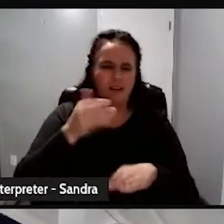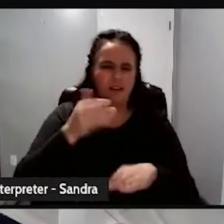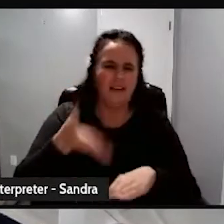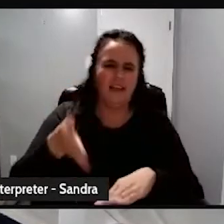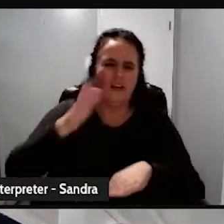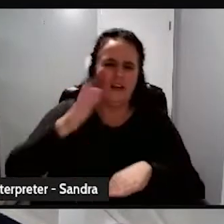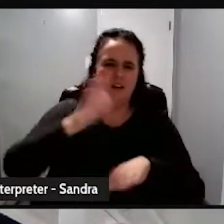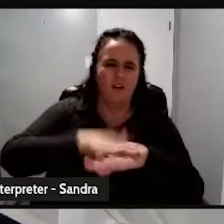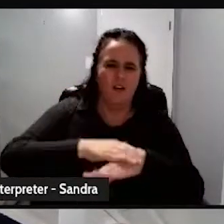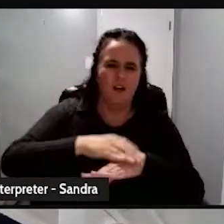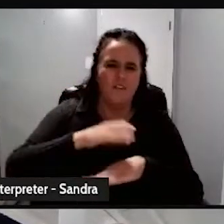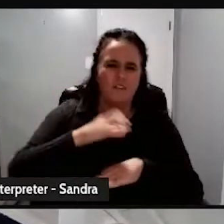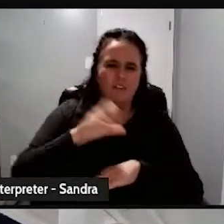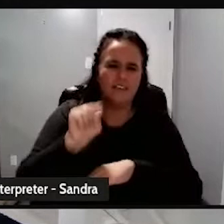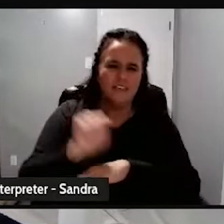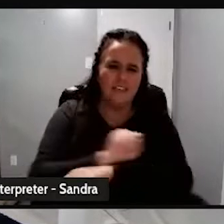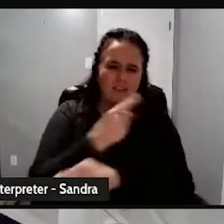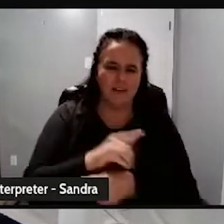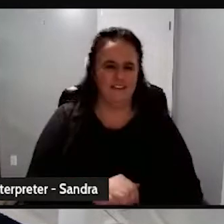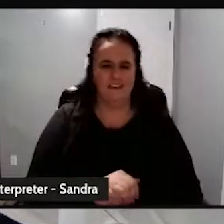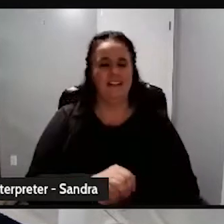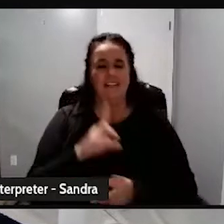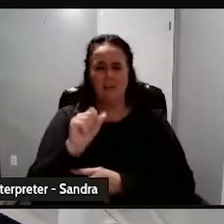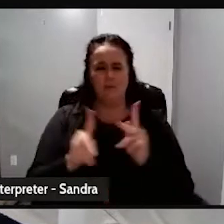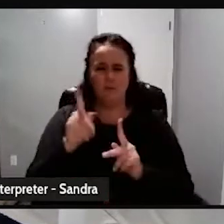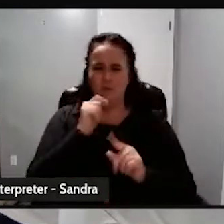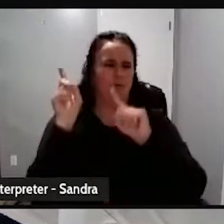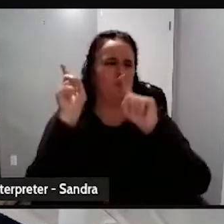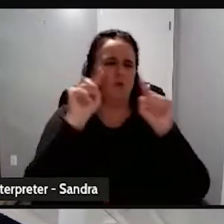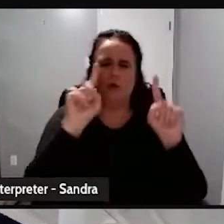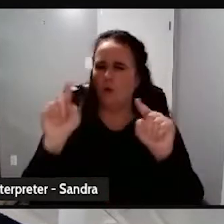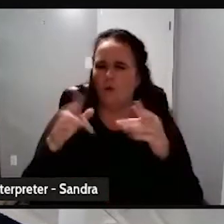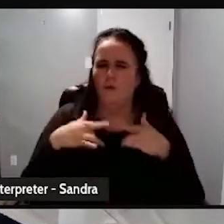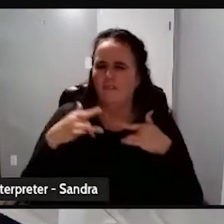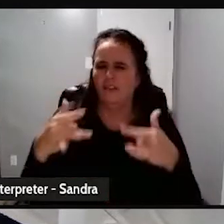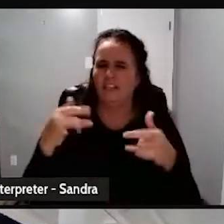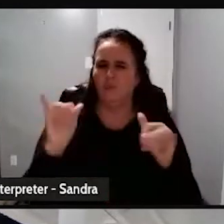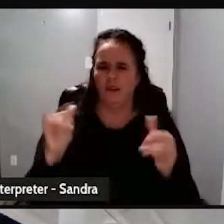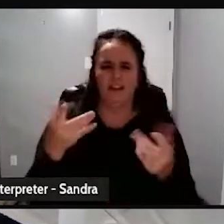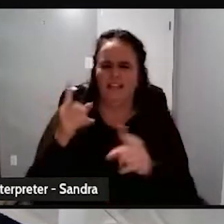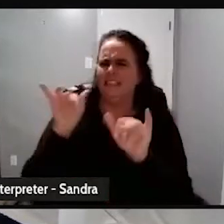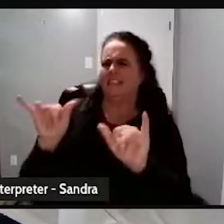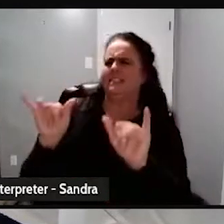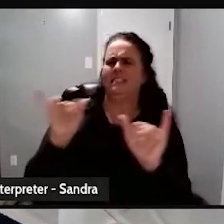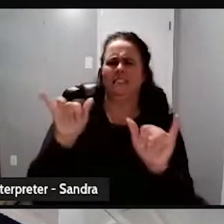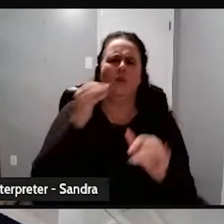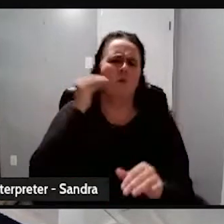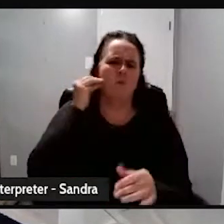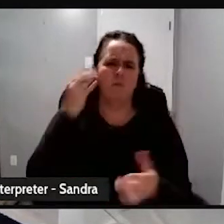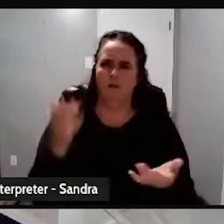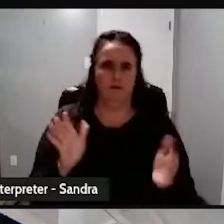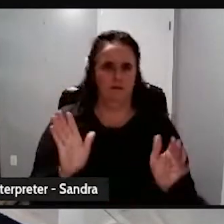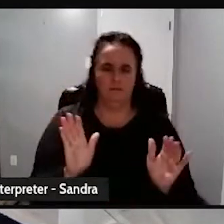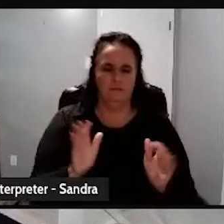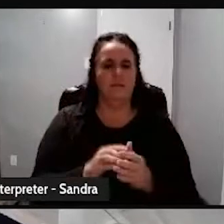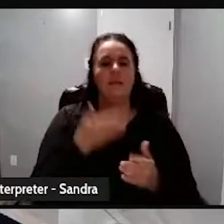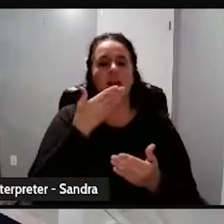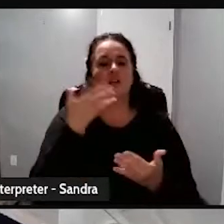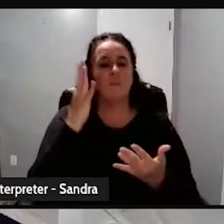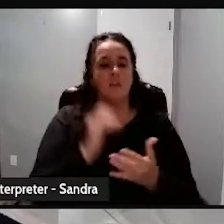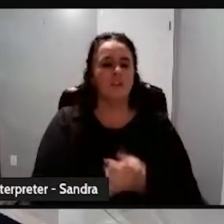never go to anything. Right. They stay at home. They don't do anything. So thanks so much. You're